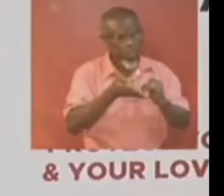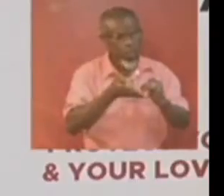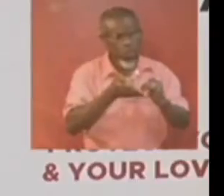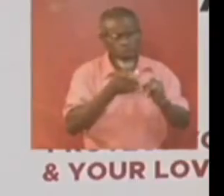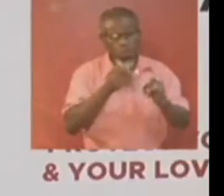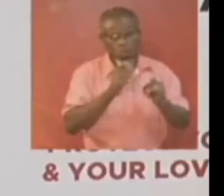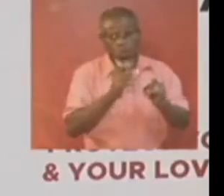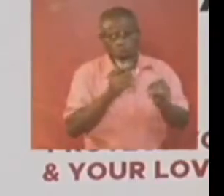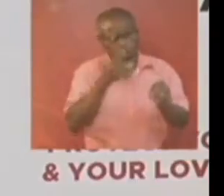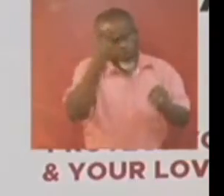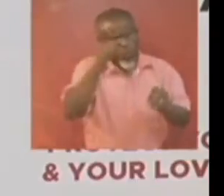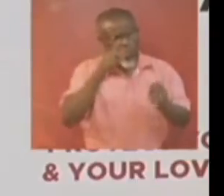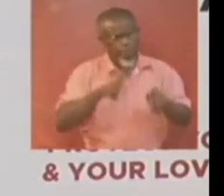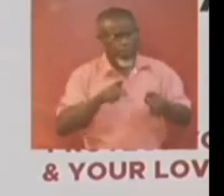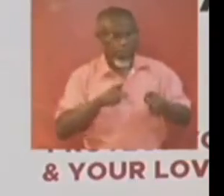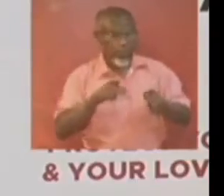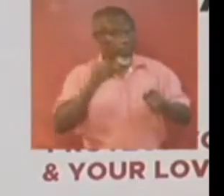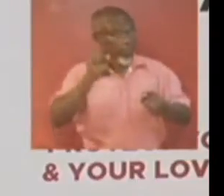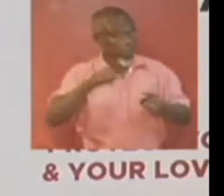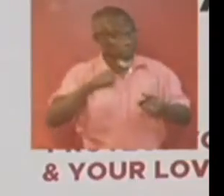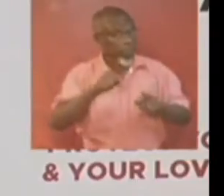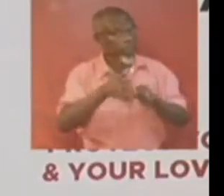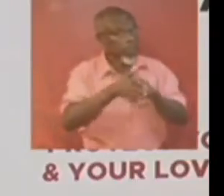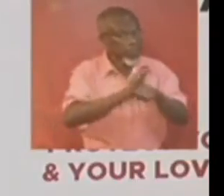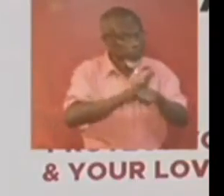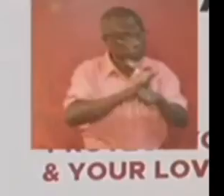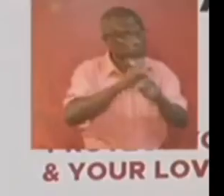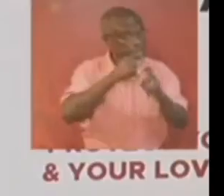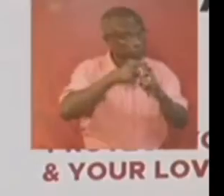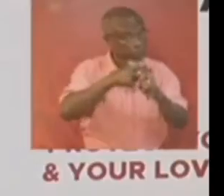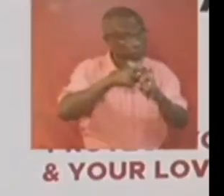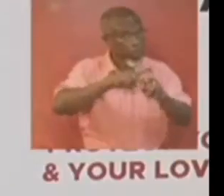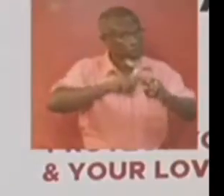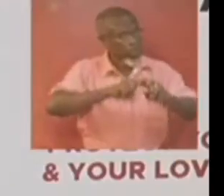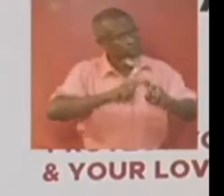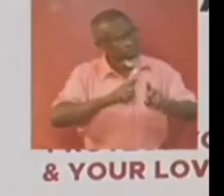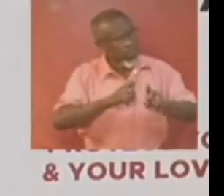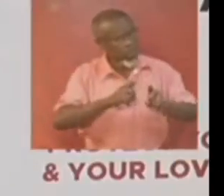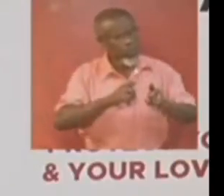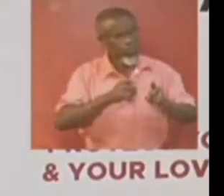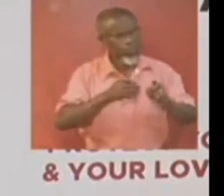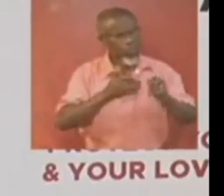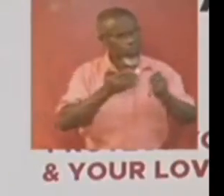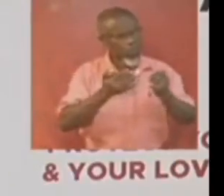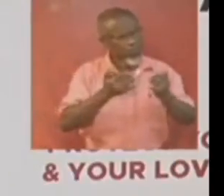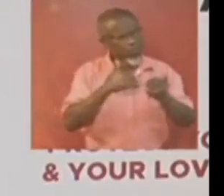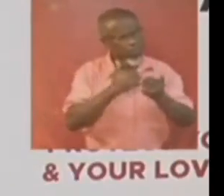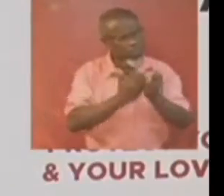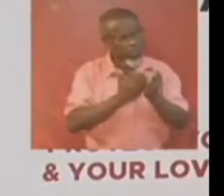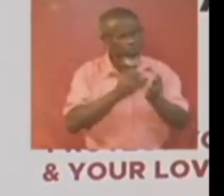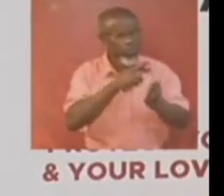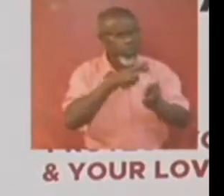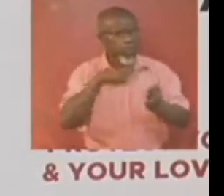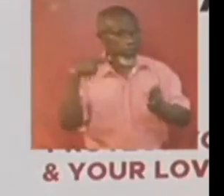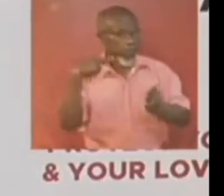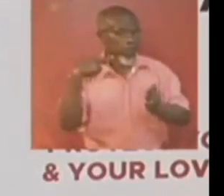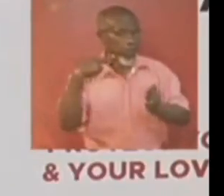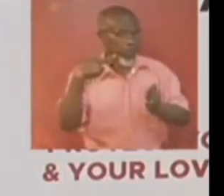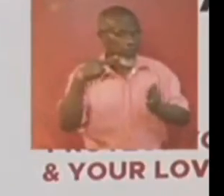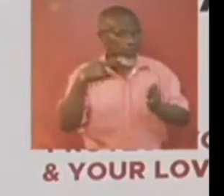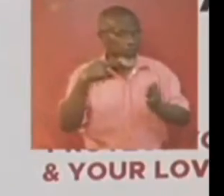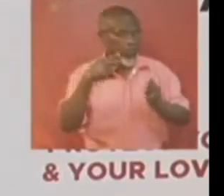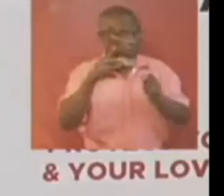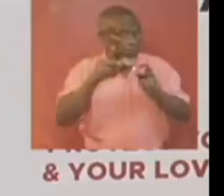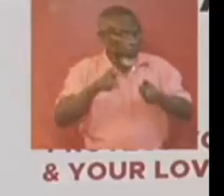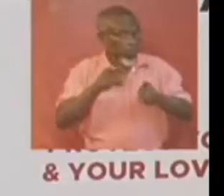manage patients who are COVID positive and who have some element of risk factors. For example,